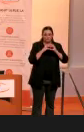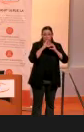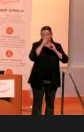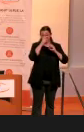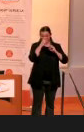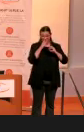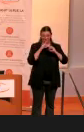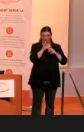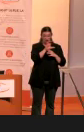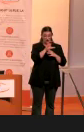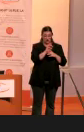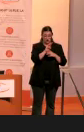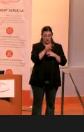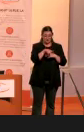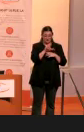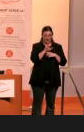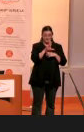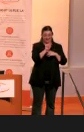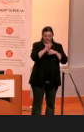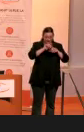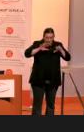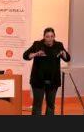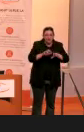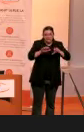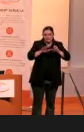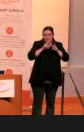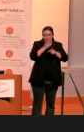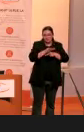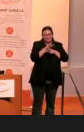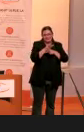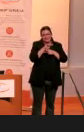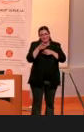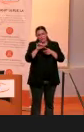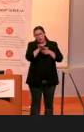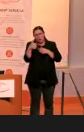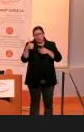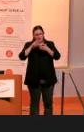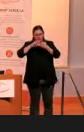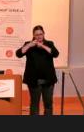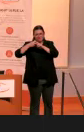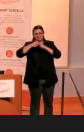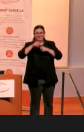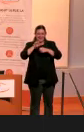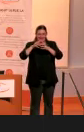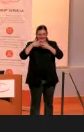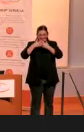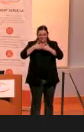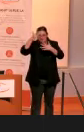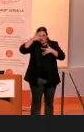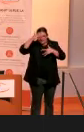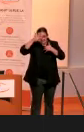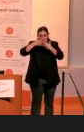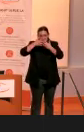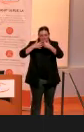activation is rarely found in other connective tissue disease. only 9% with Sjogren's, only 9%